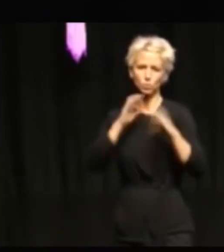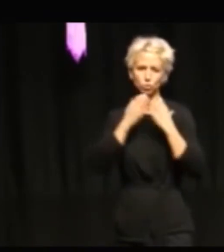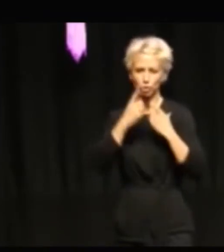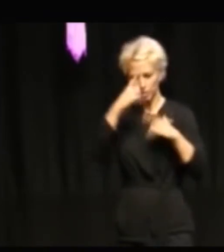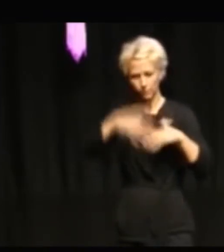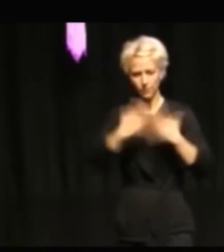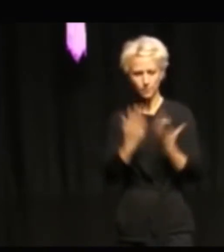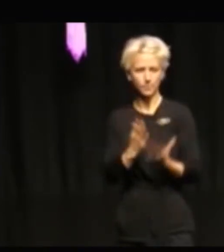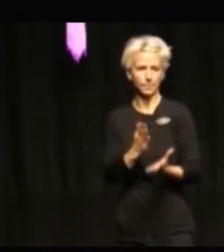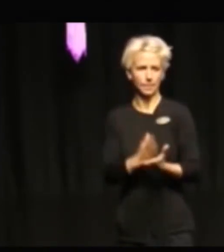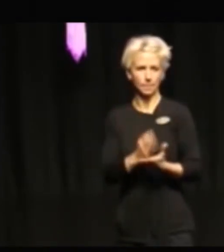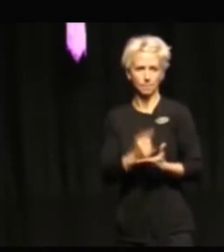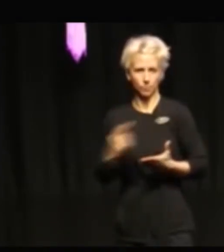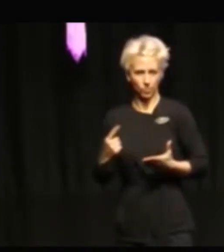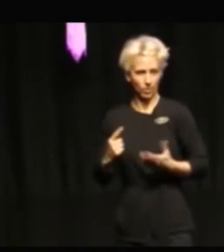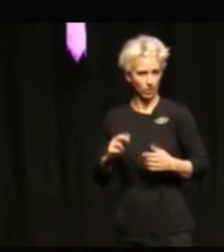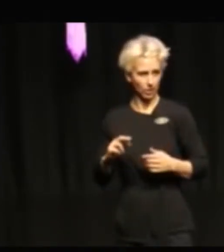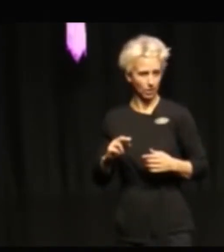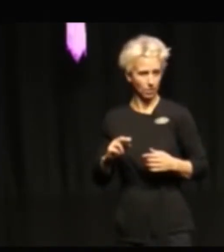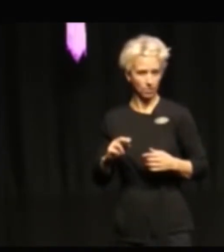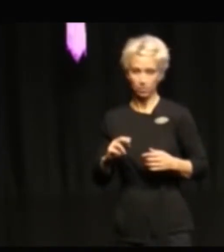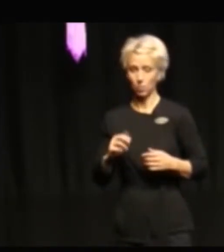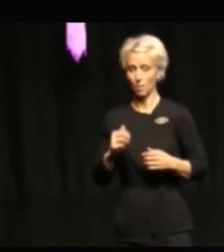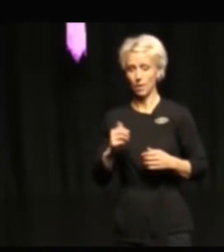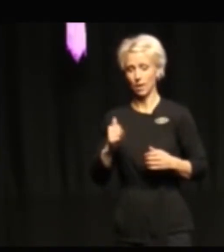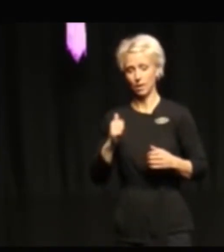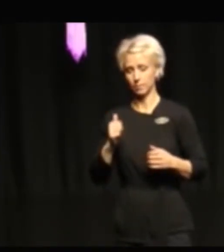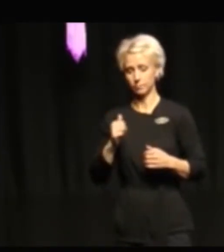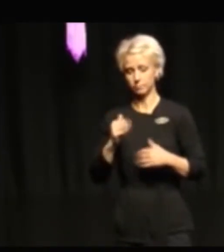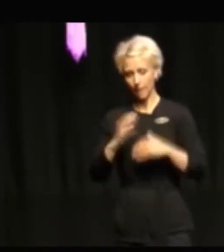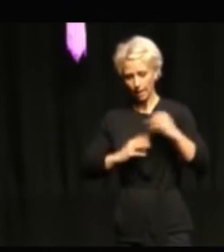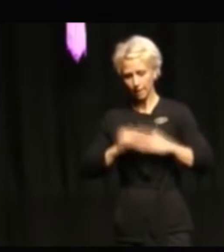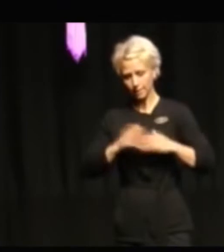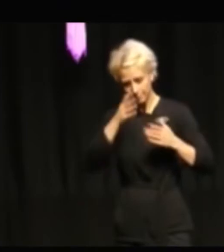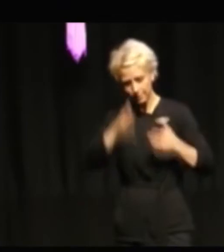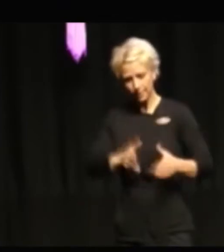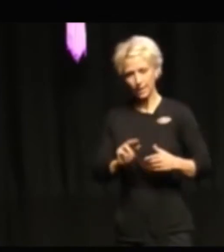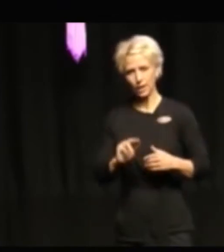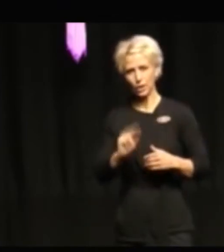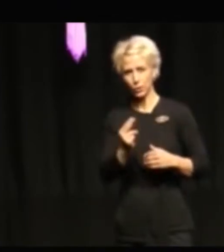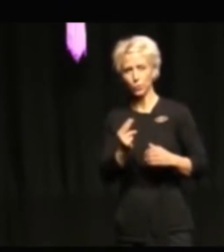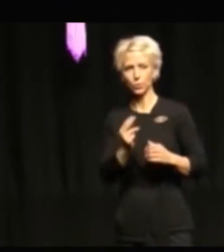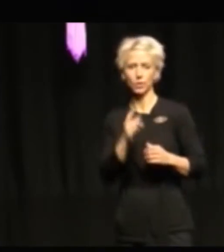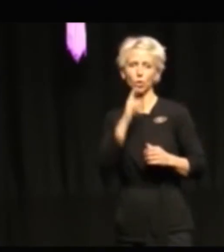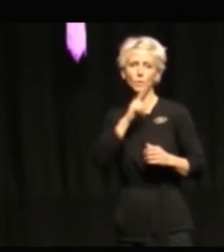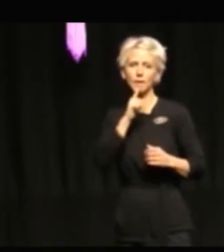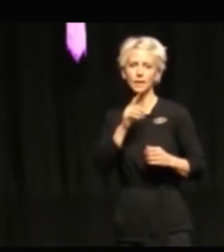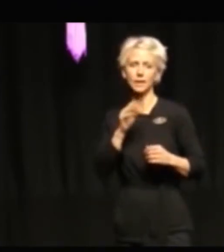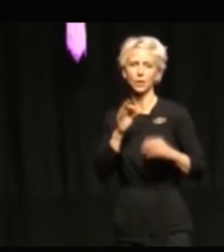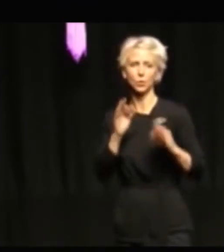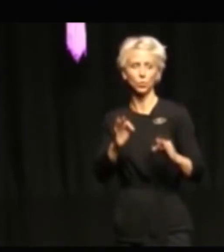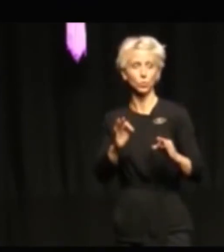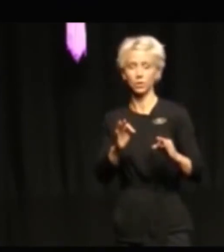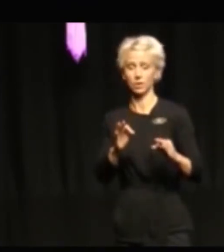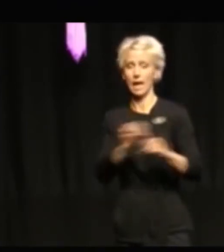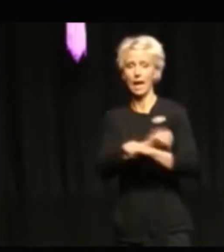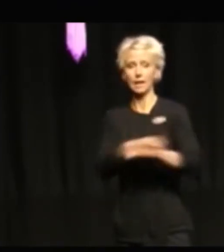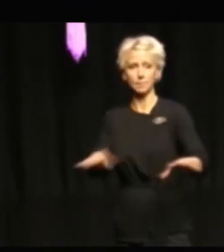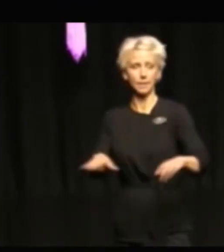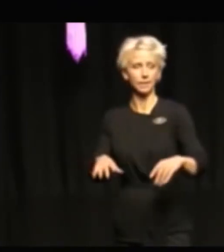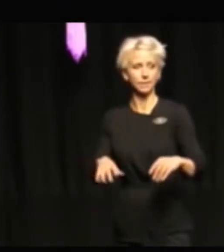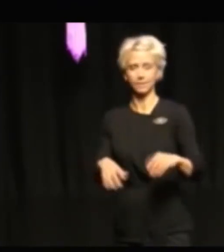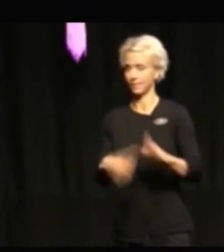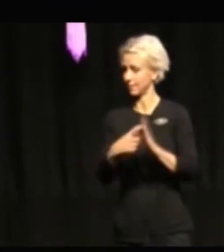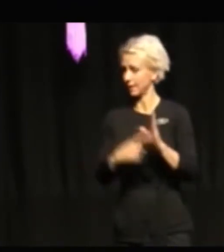general comment on business and human rights, where this, of course, extraterritorial obligation is